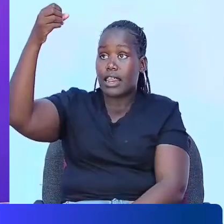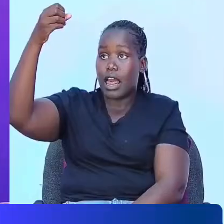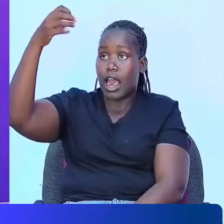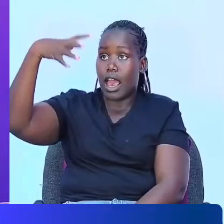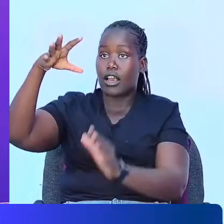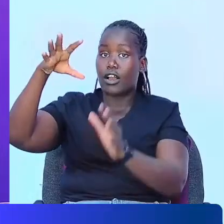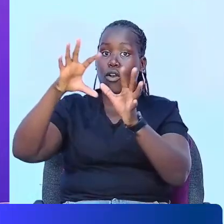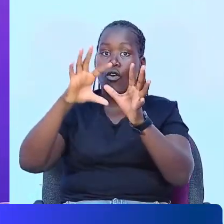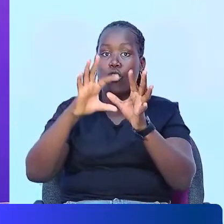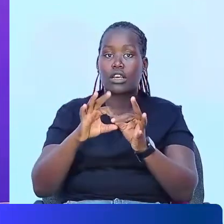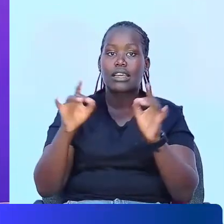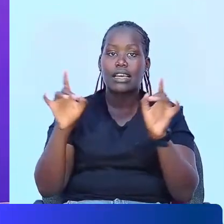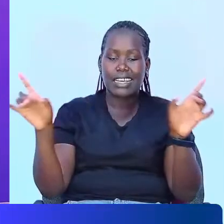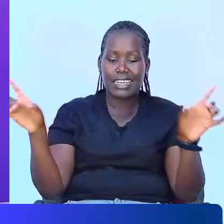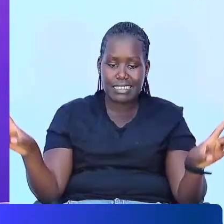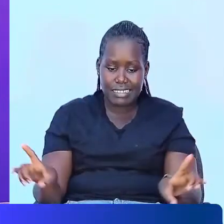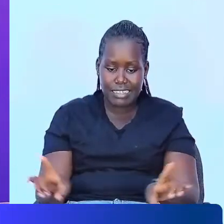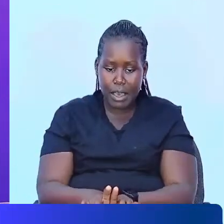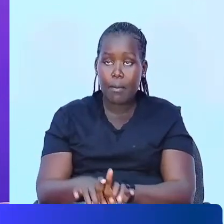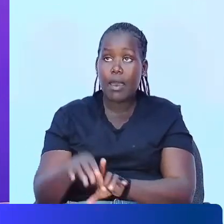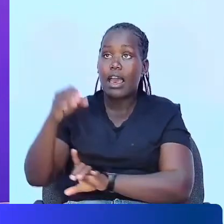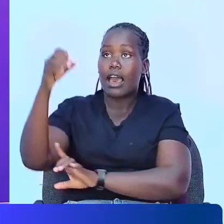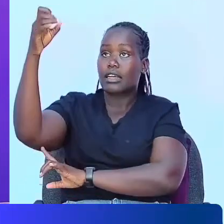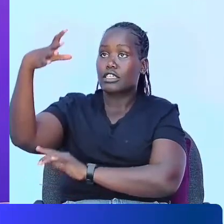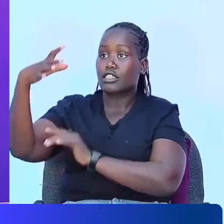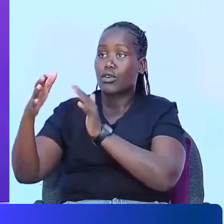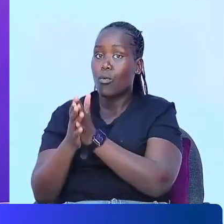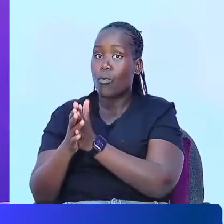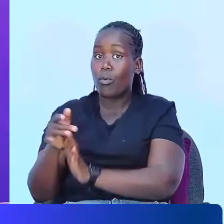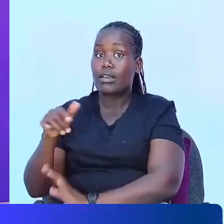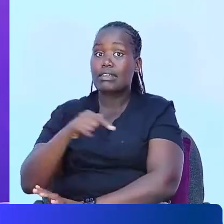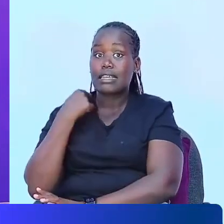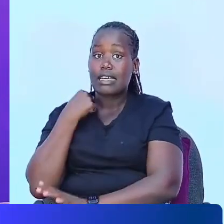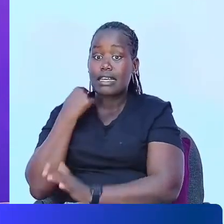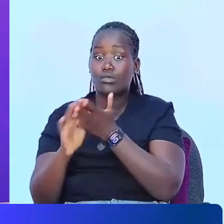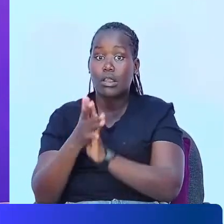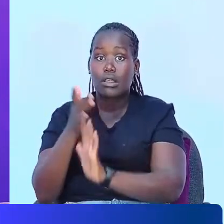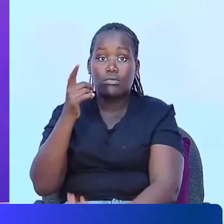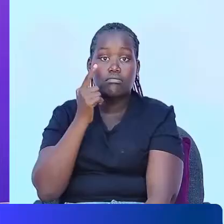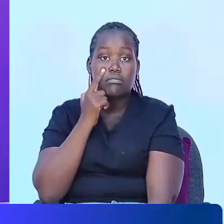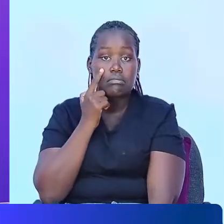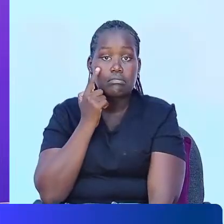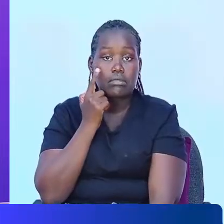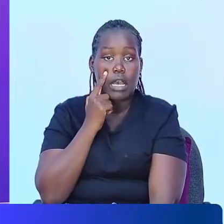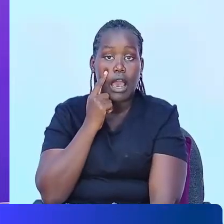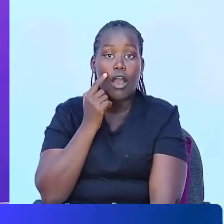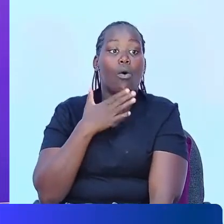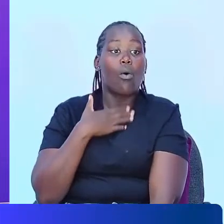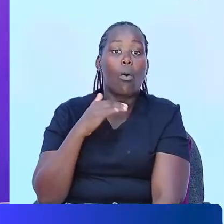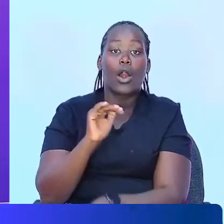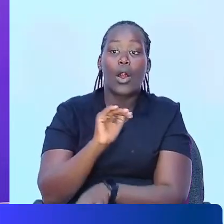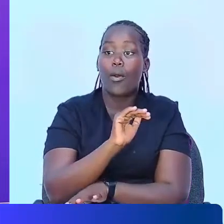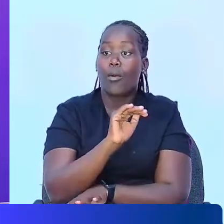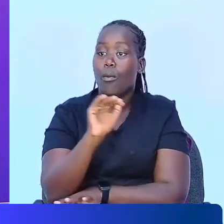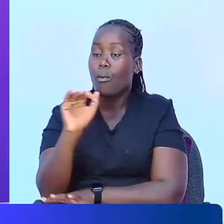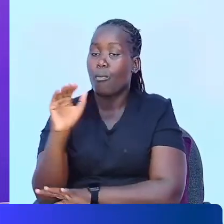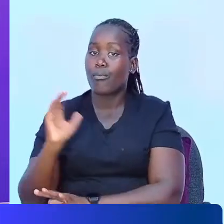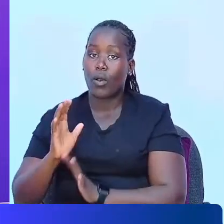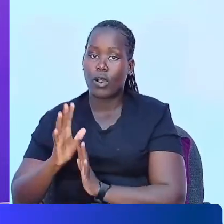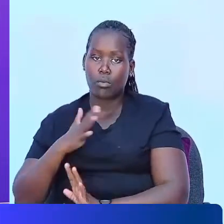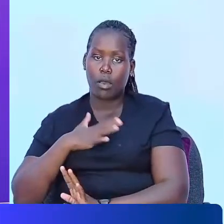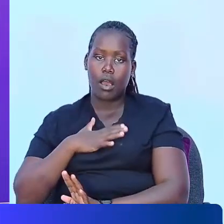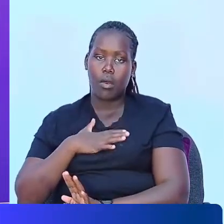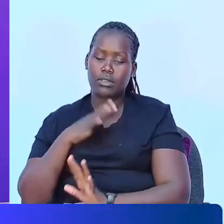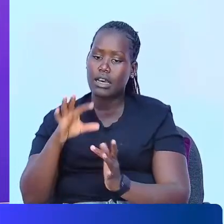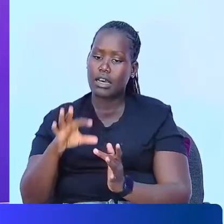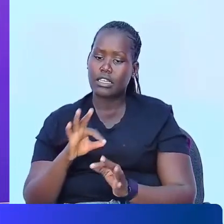is still the same electricity that kills without you seeing it. So we will just want to call on our customers, particularly those